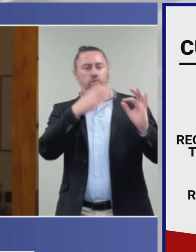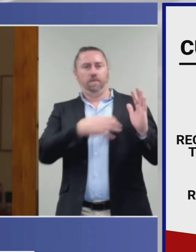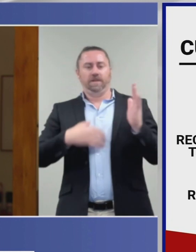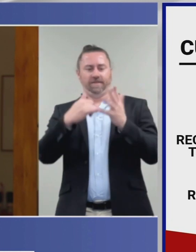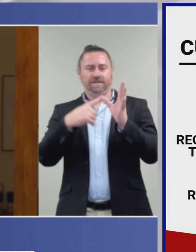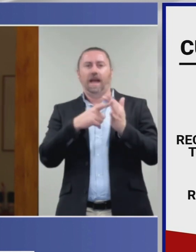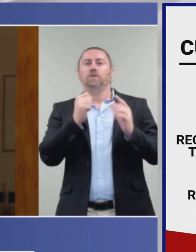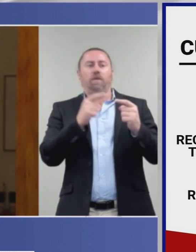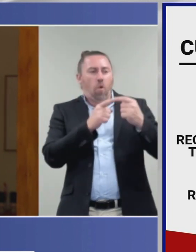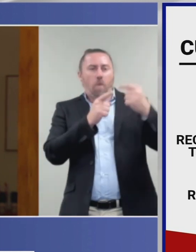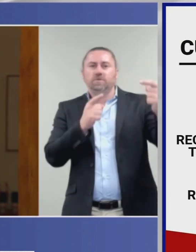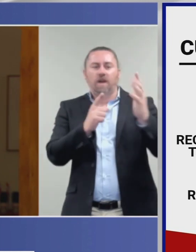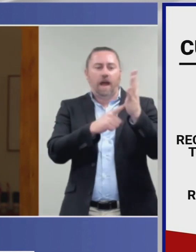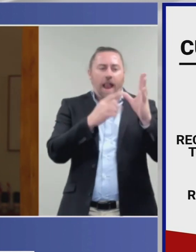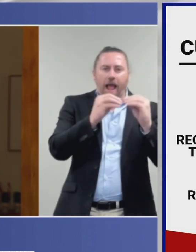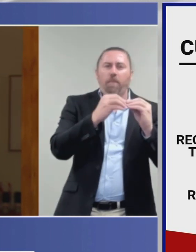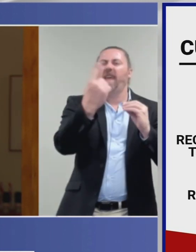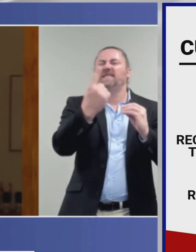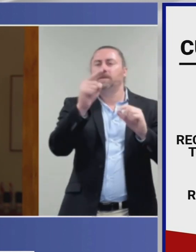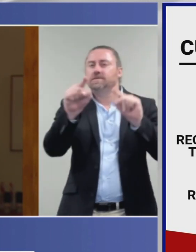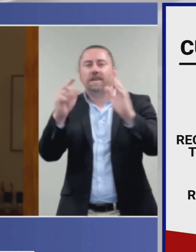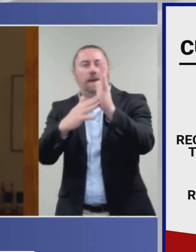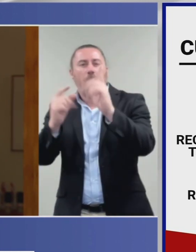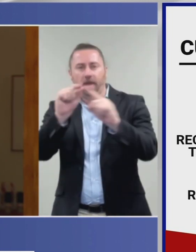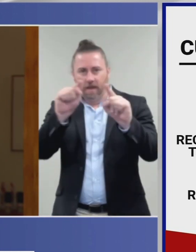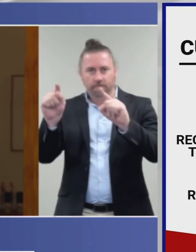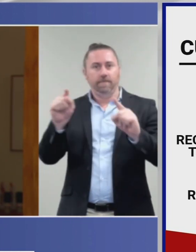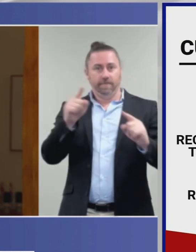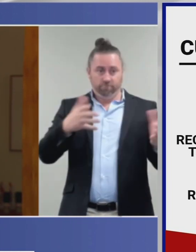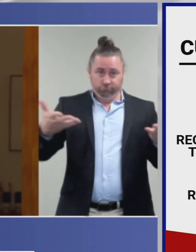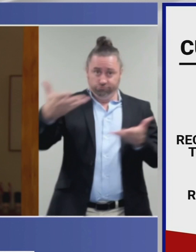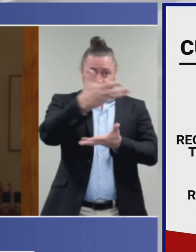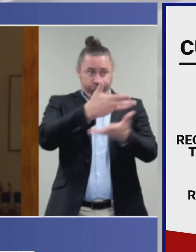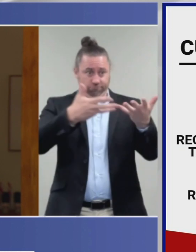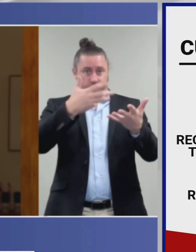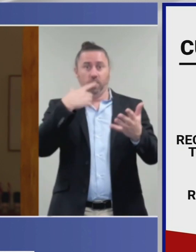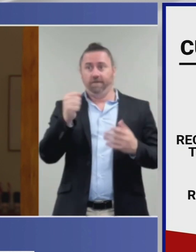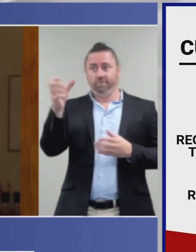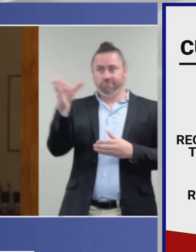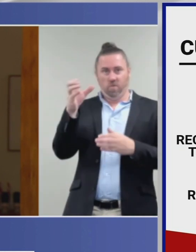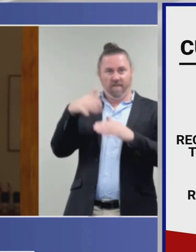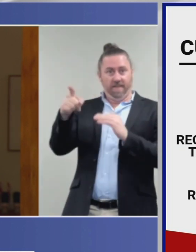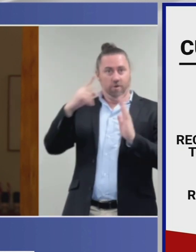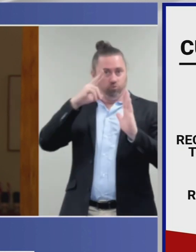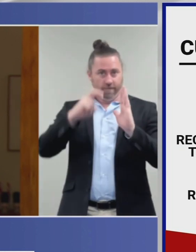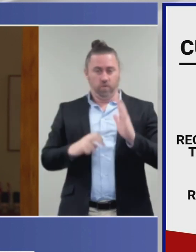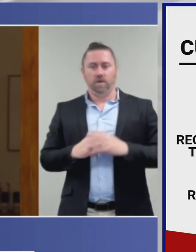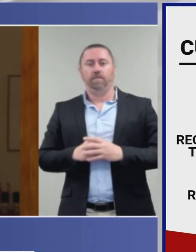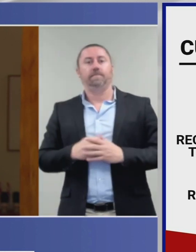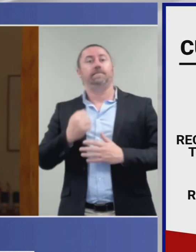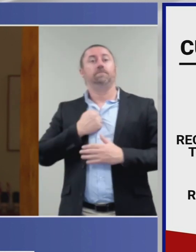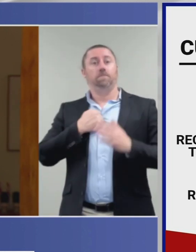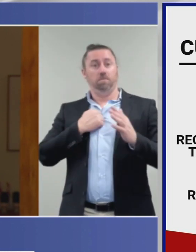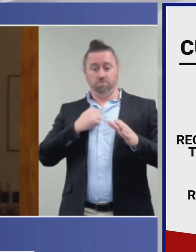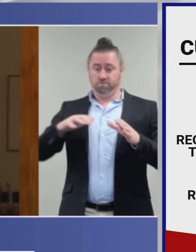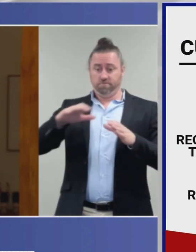and the independents on a way forward to respond to Commissioner Jenkins' review. Secondly, I've instructed my department to provide every necessary resource